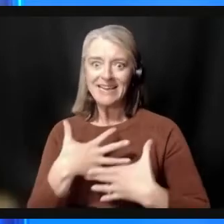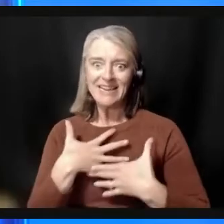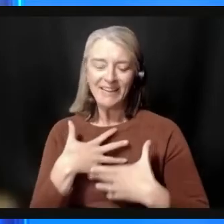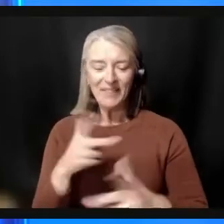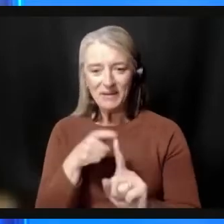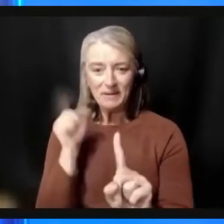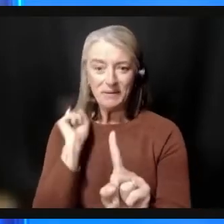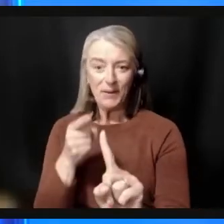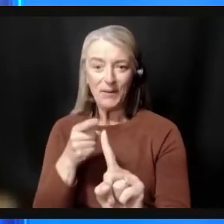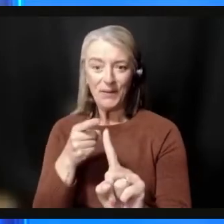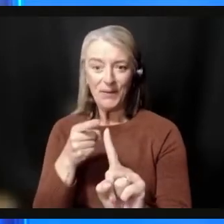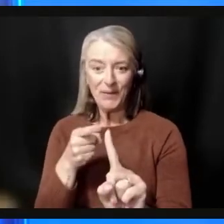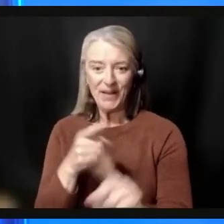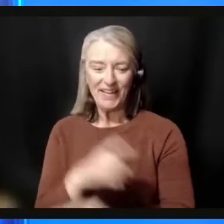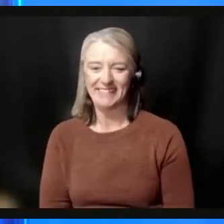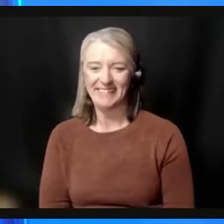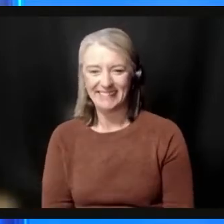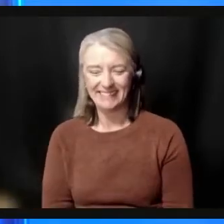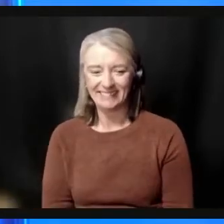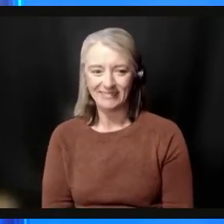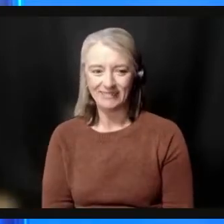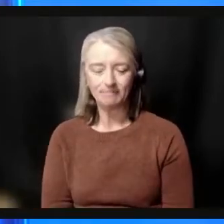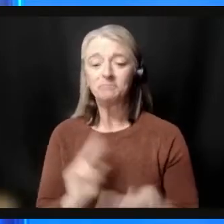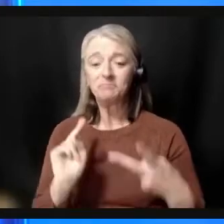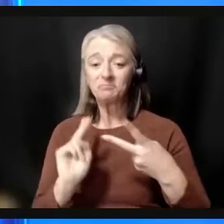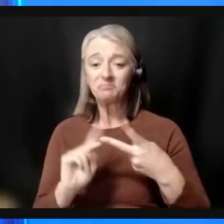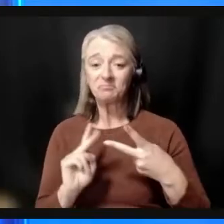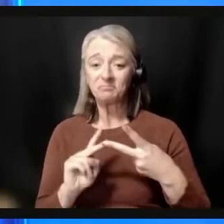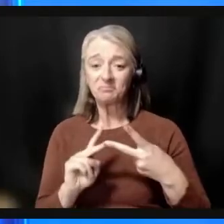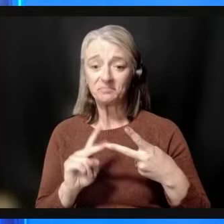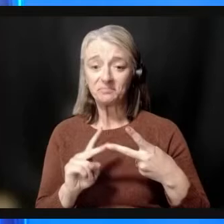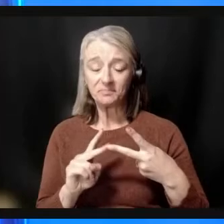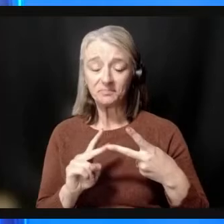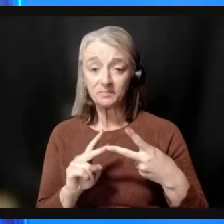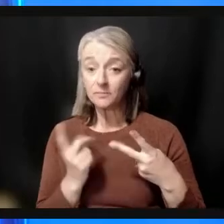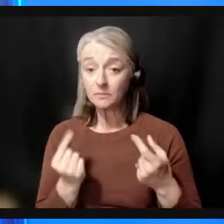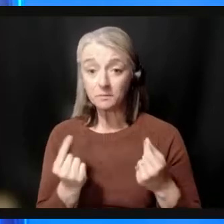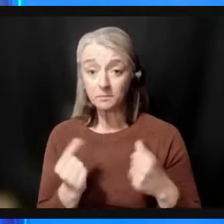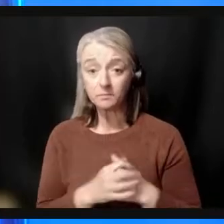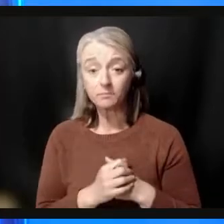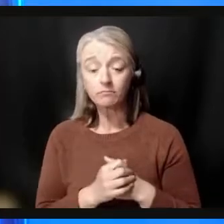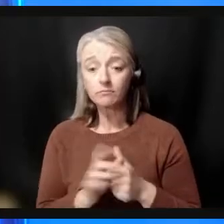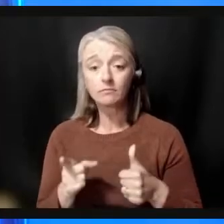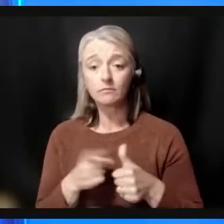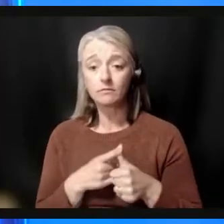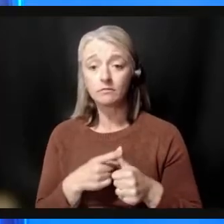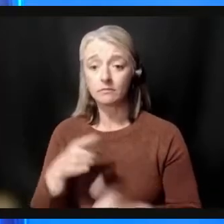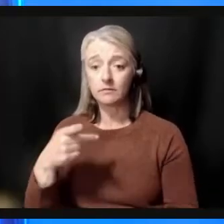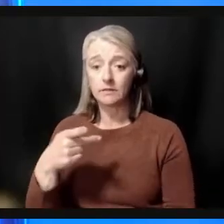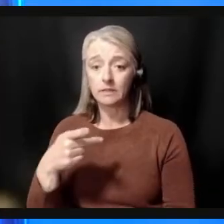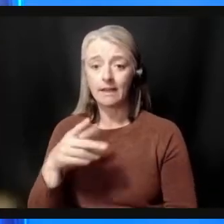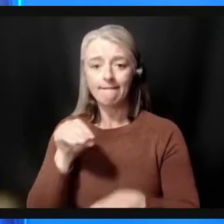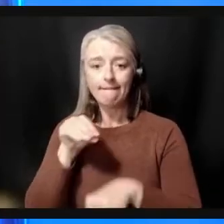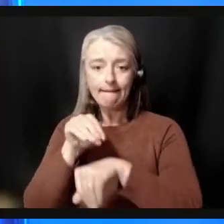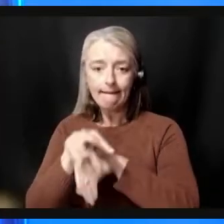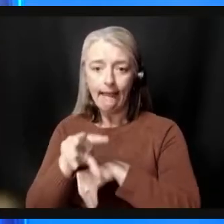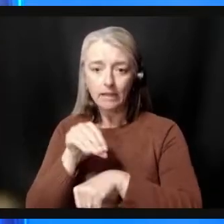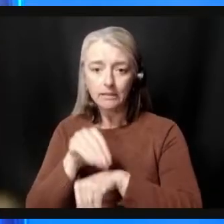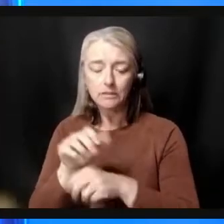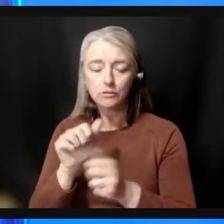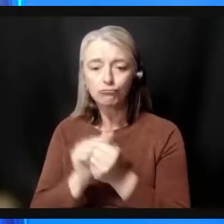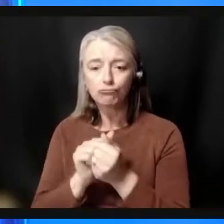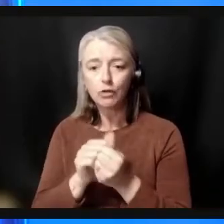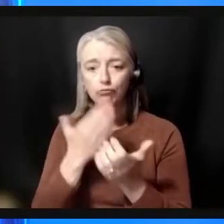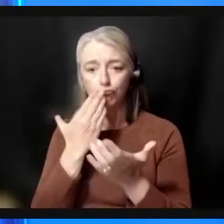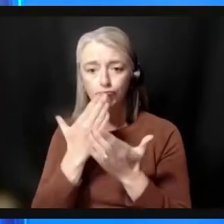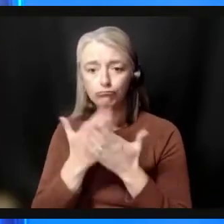then again, like Becky said, the first step is getting that post-test counseling, whether that's with an informed provider or a certified